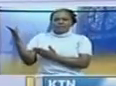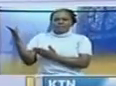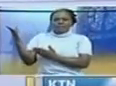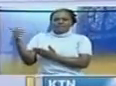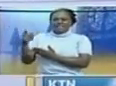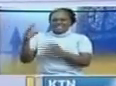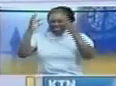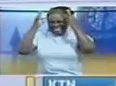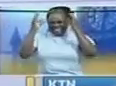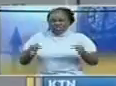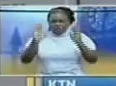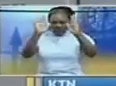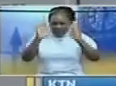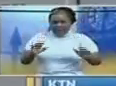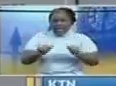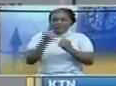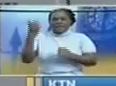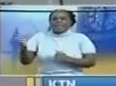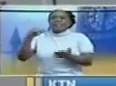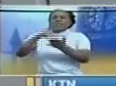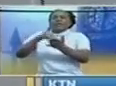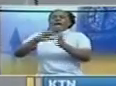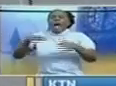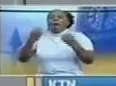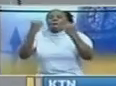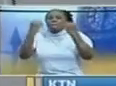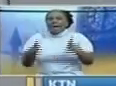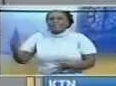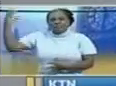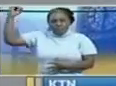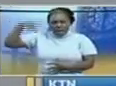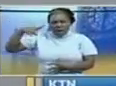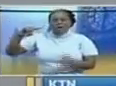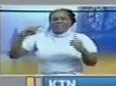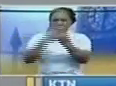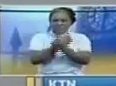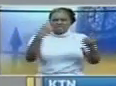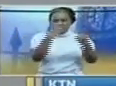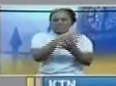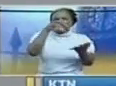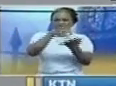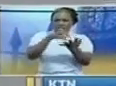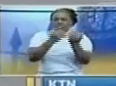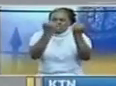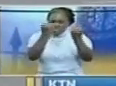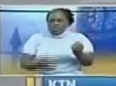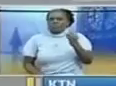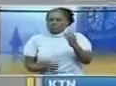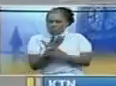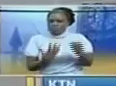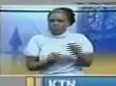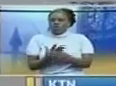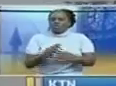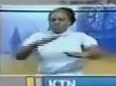Critical decisions are made here, including how much power different stations around the country need to produce in order